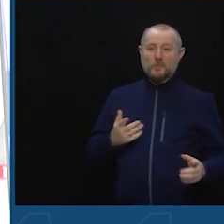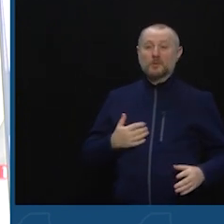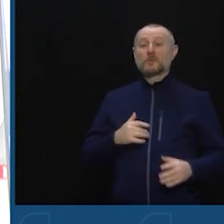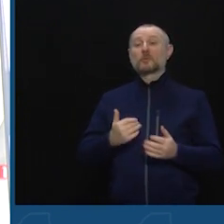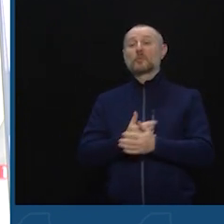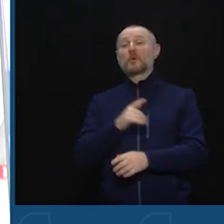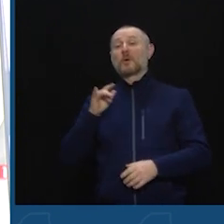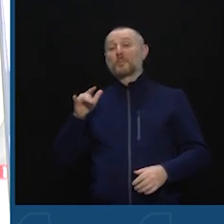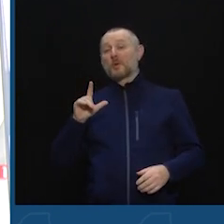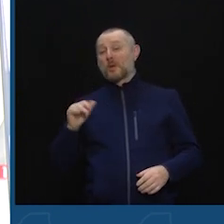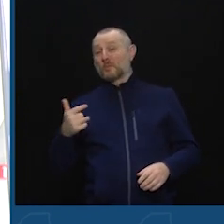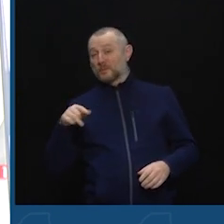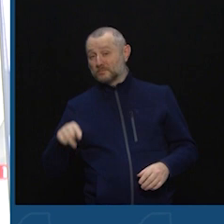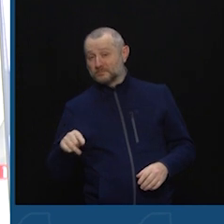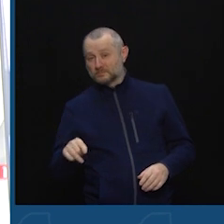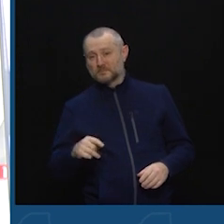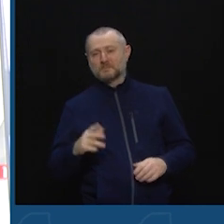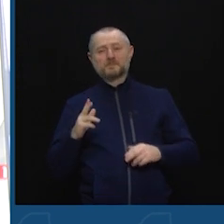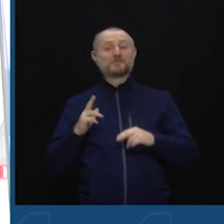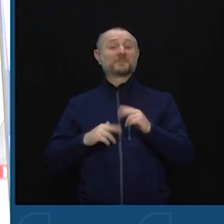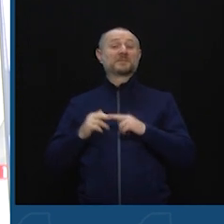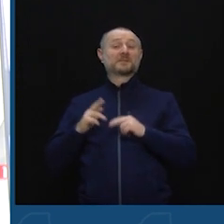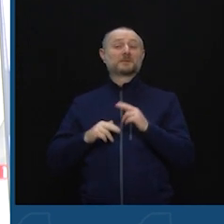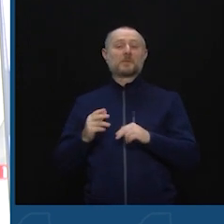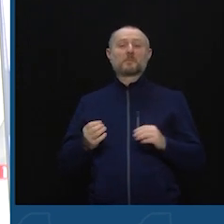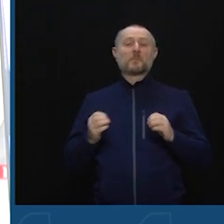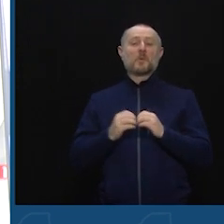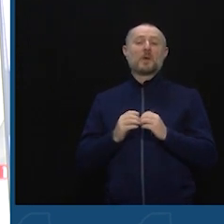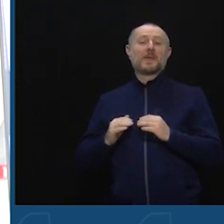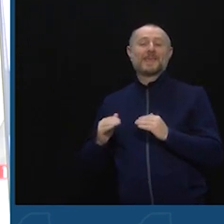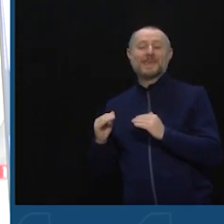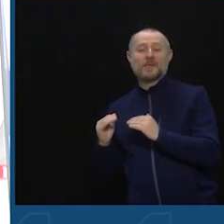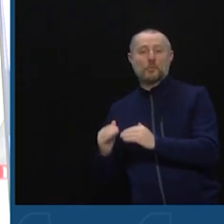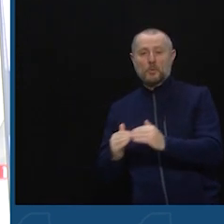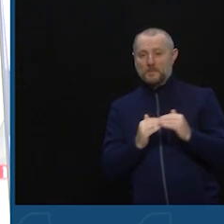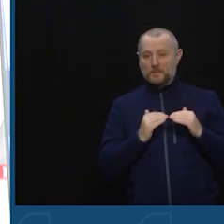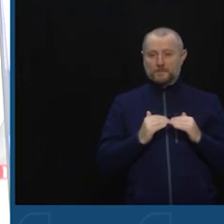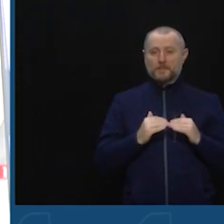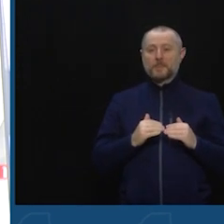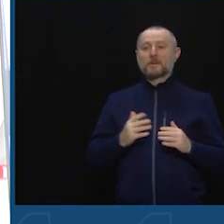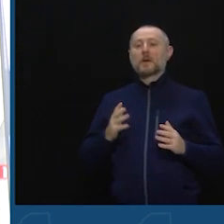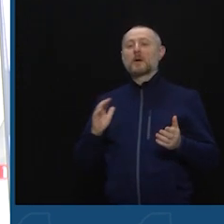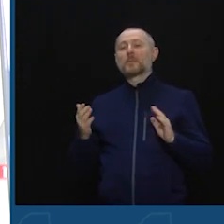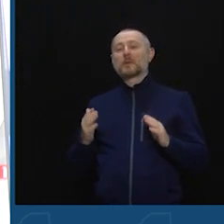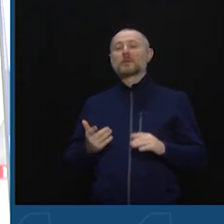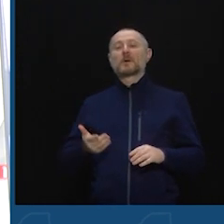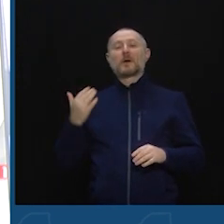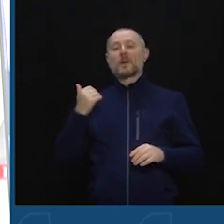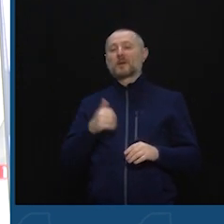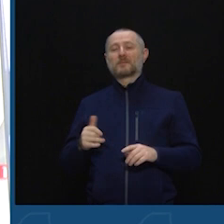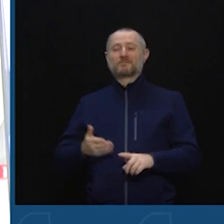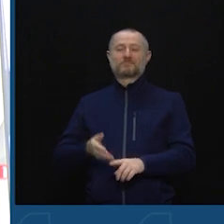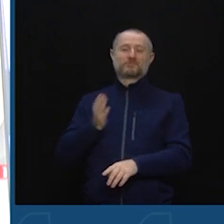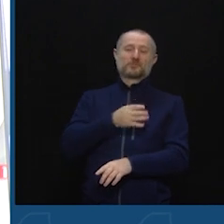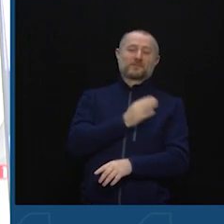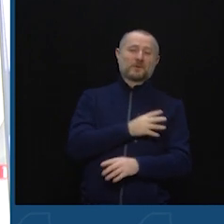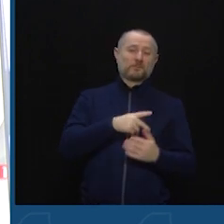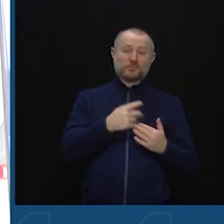been built on a more equitable basis than any project previously.